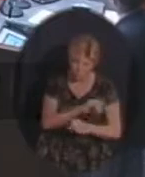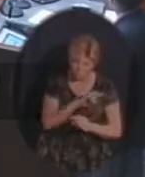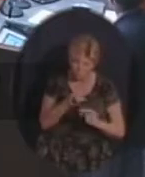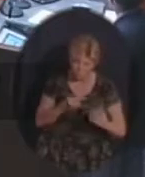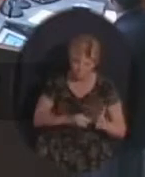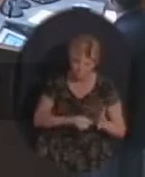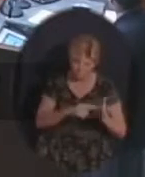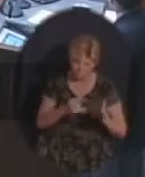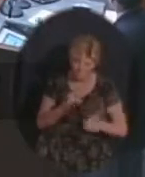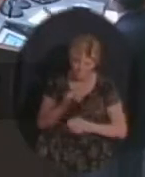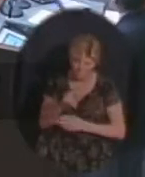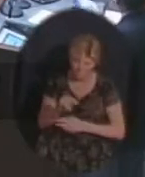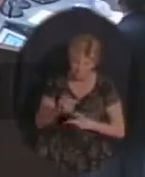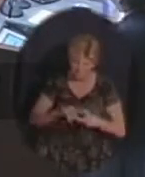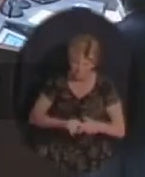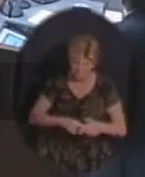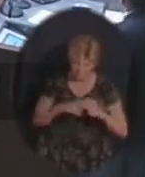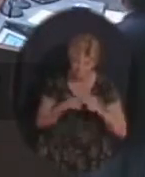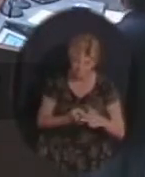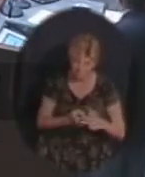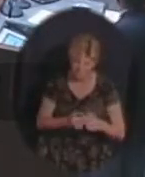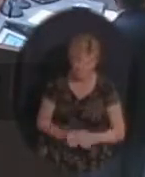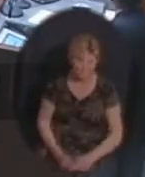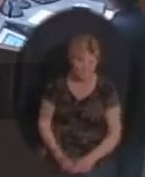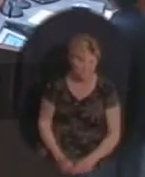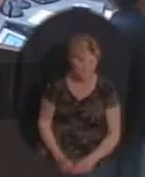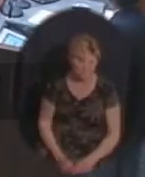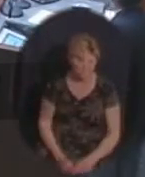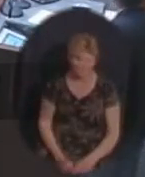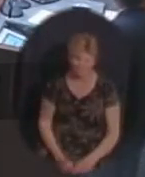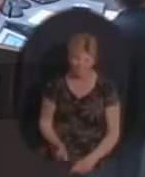have one comment. Any other thoughts or comments?